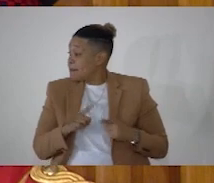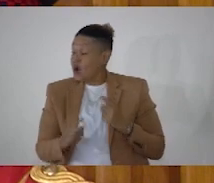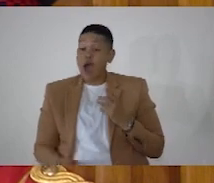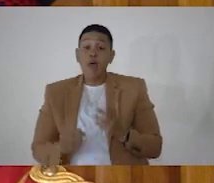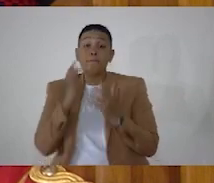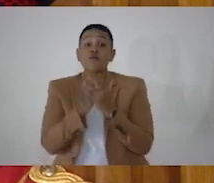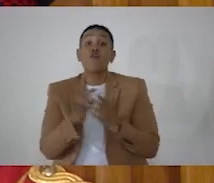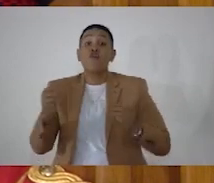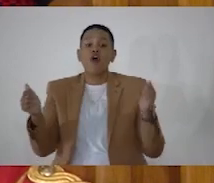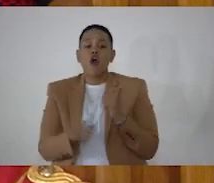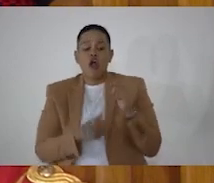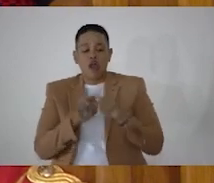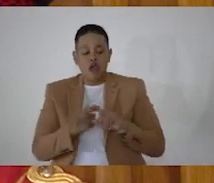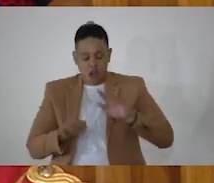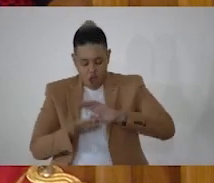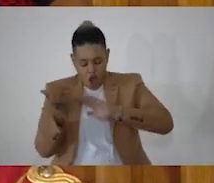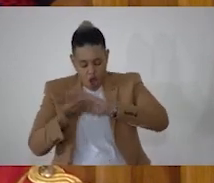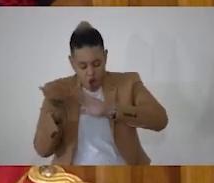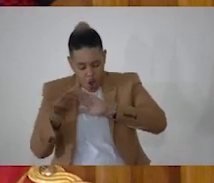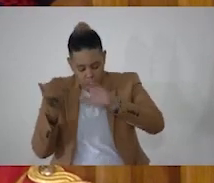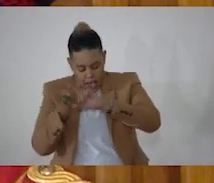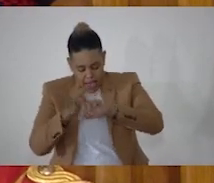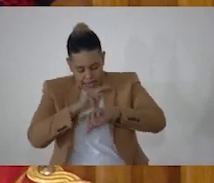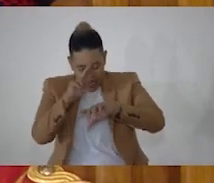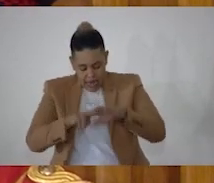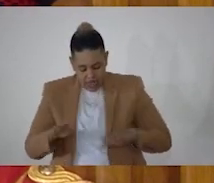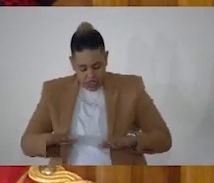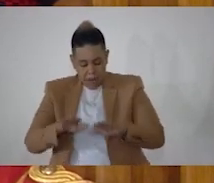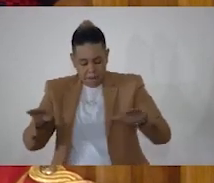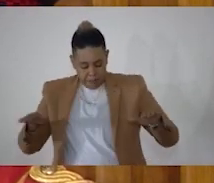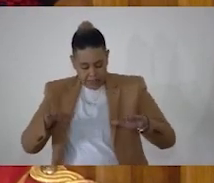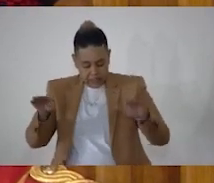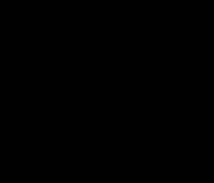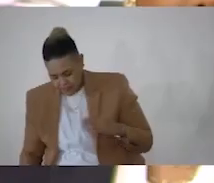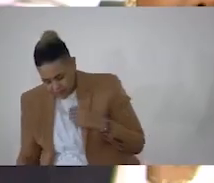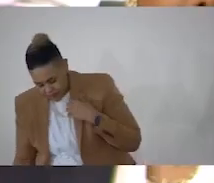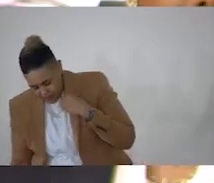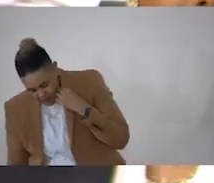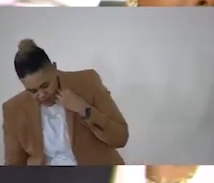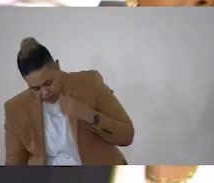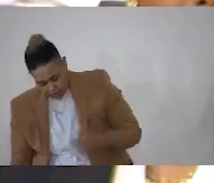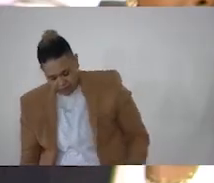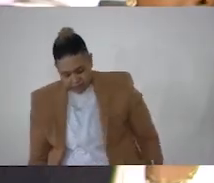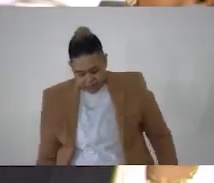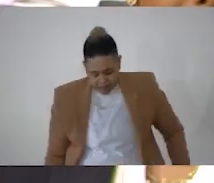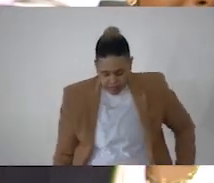approval under the ongoing National Beach Development Program.